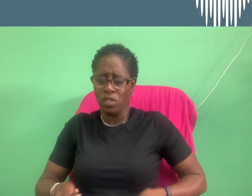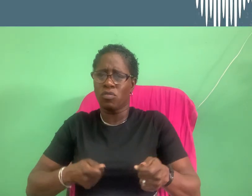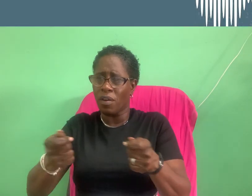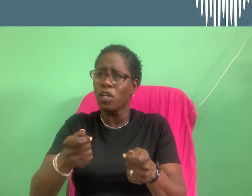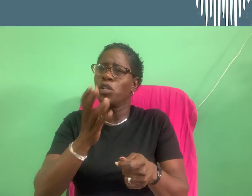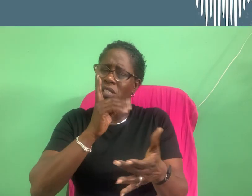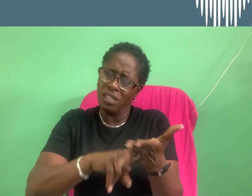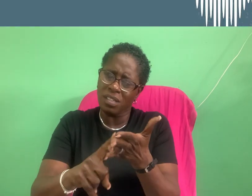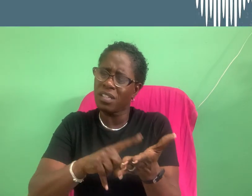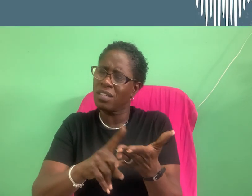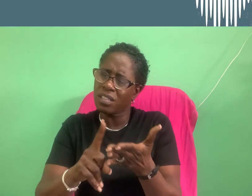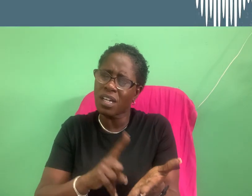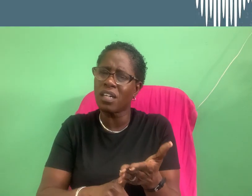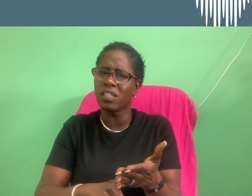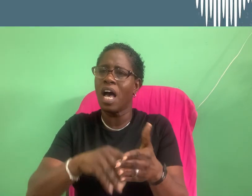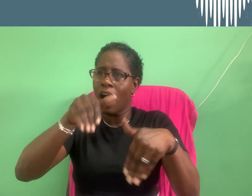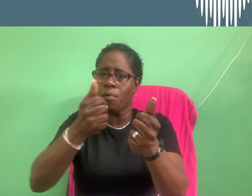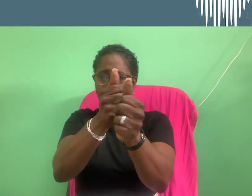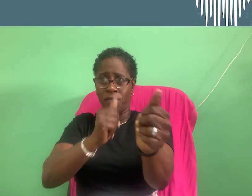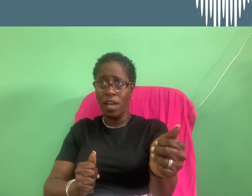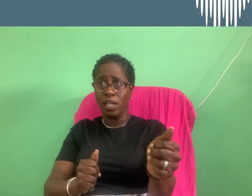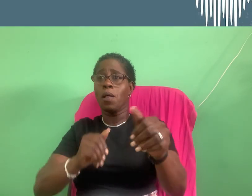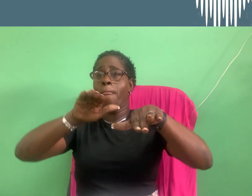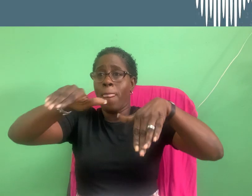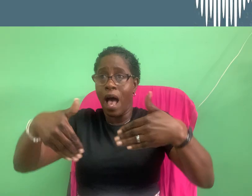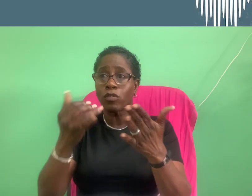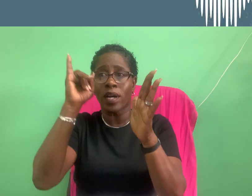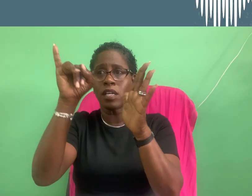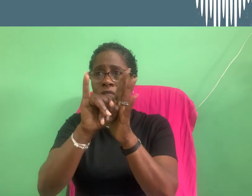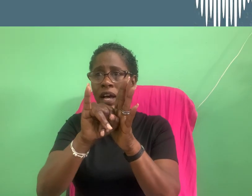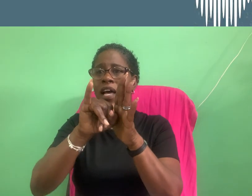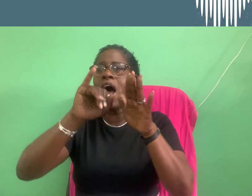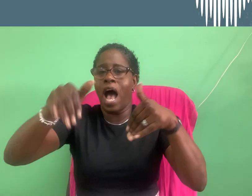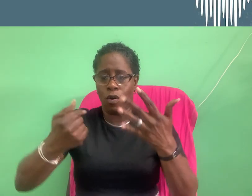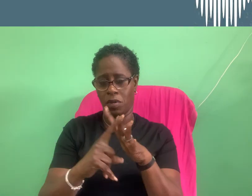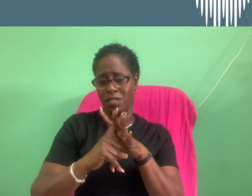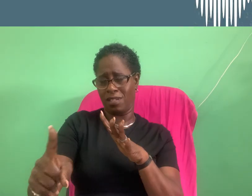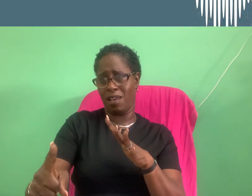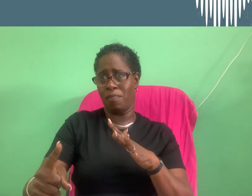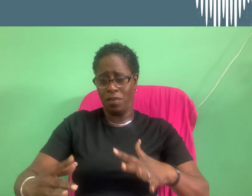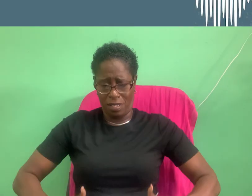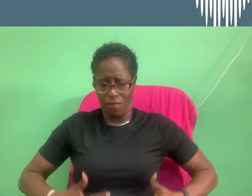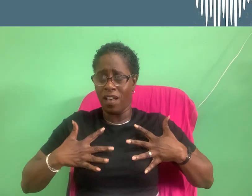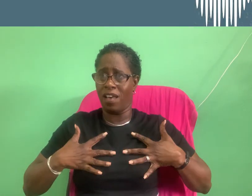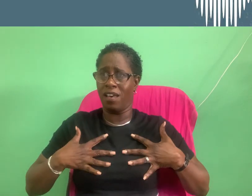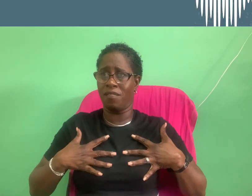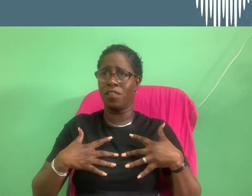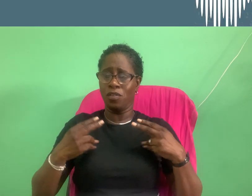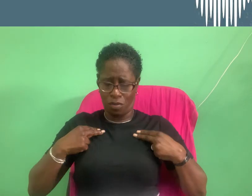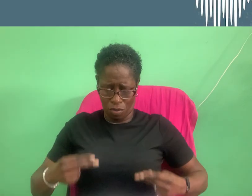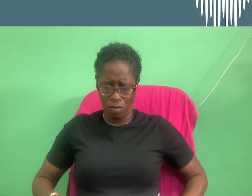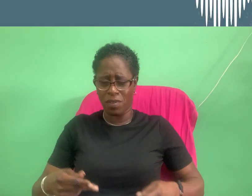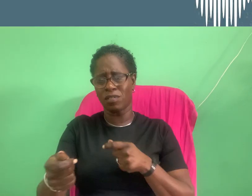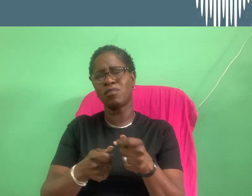order to prevent or identify those who are survivors or victims of trafficking. I think kind of to that point,